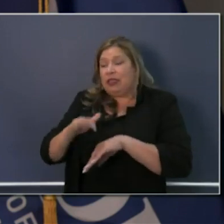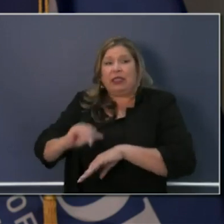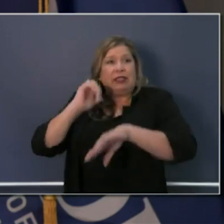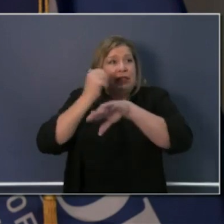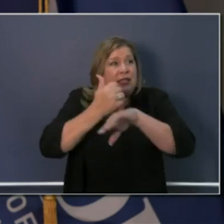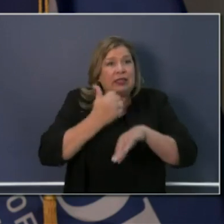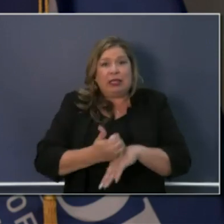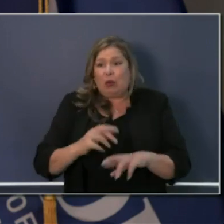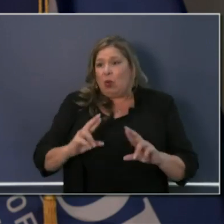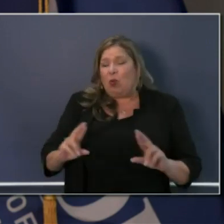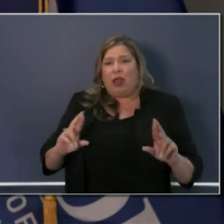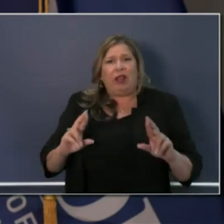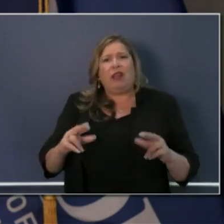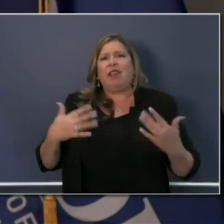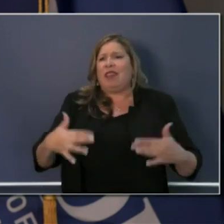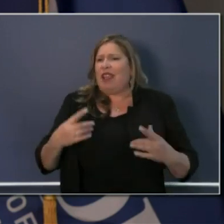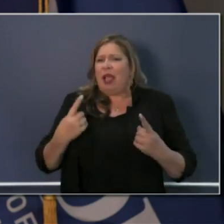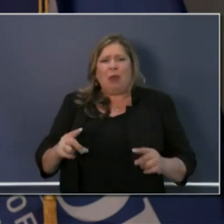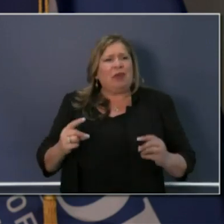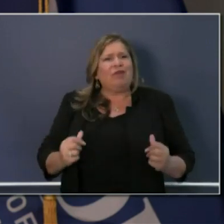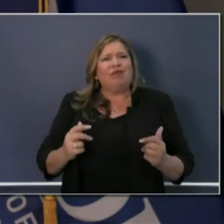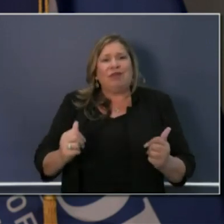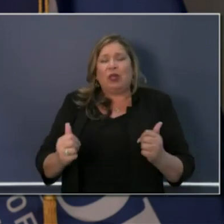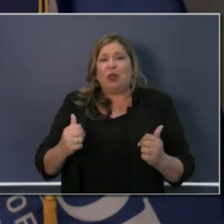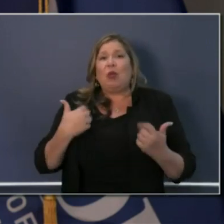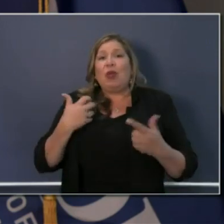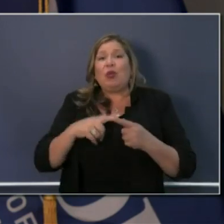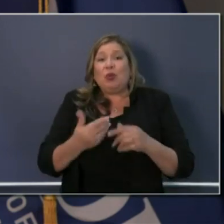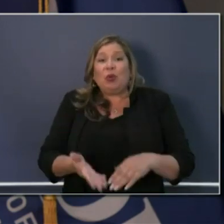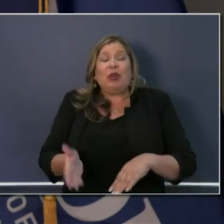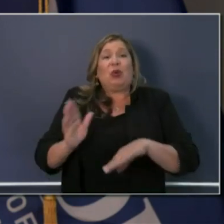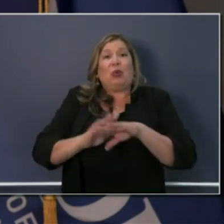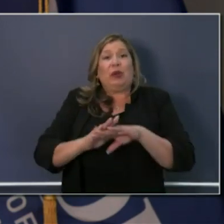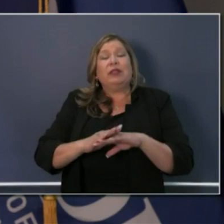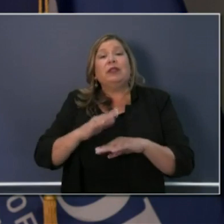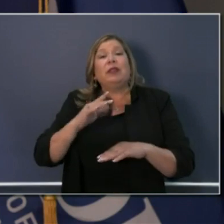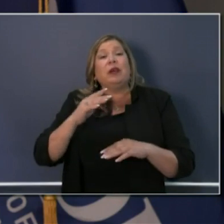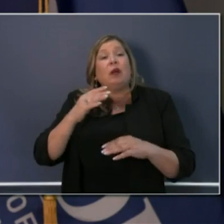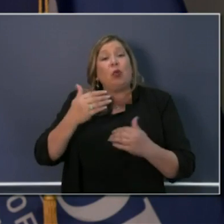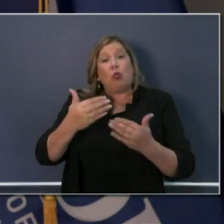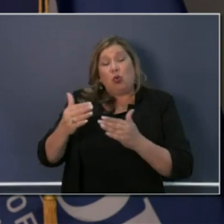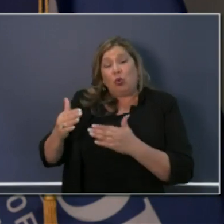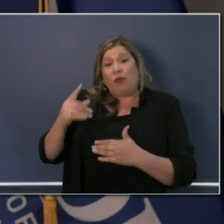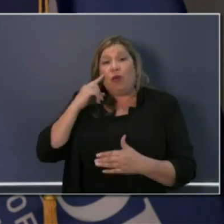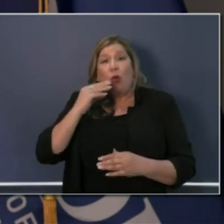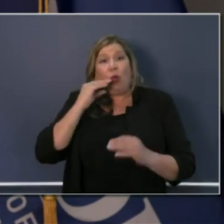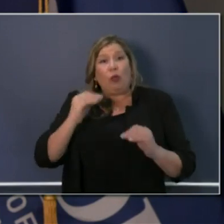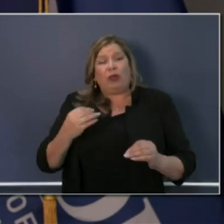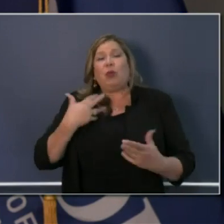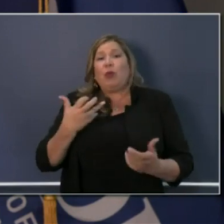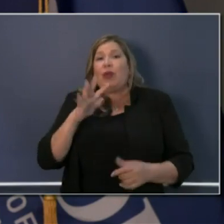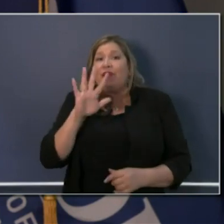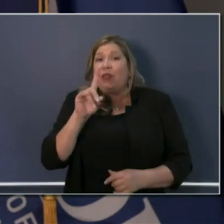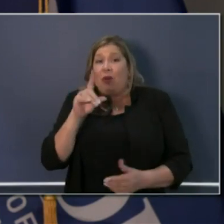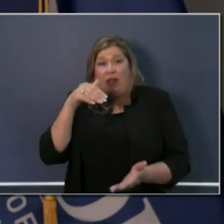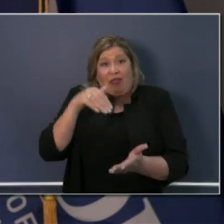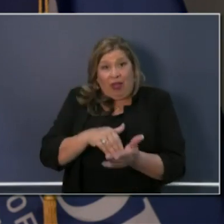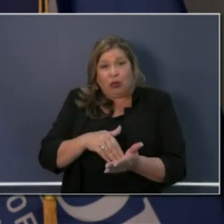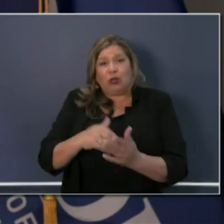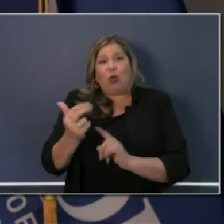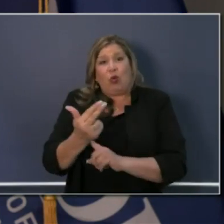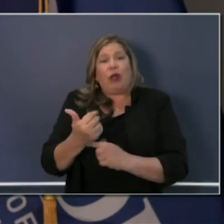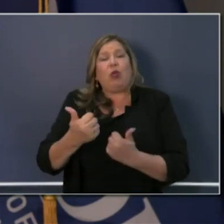our goals in terms of the number of units we want for our homeless to 51,000 hotel rooms that we are committed